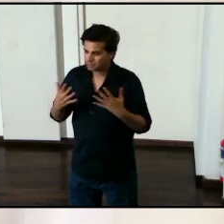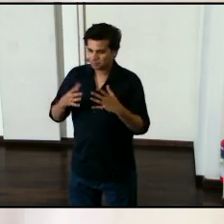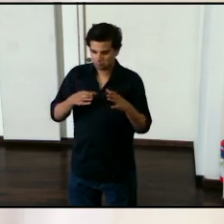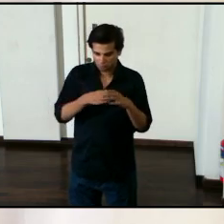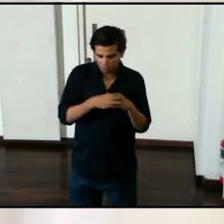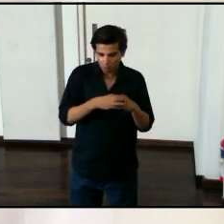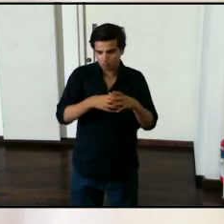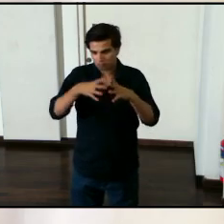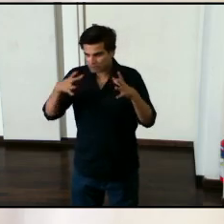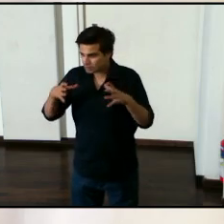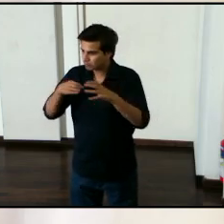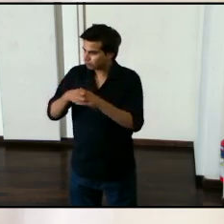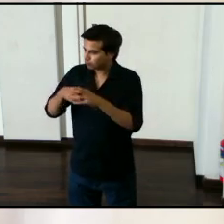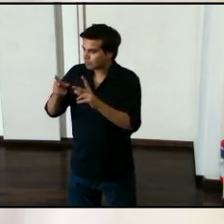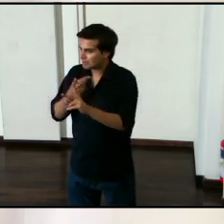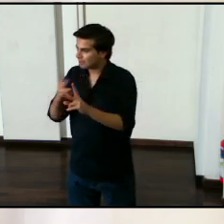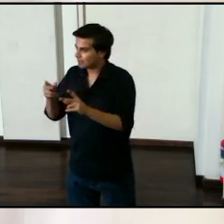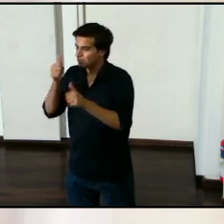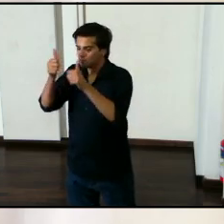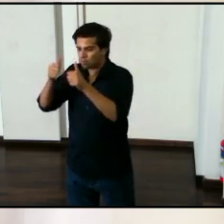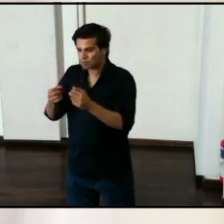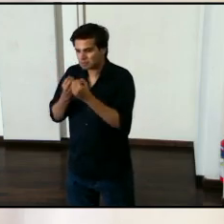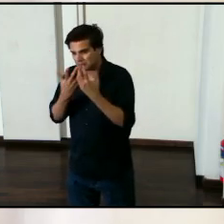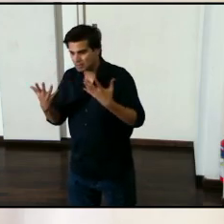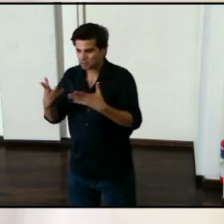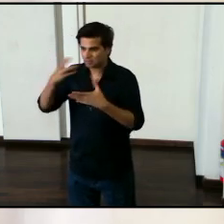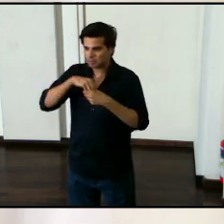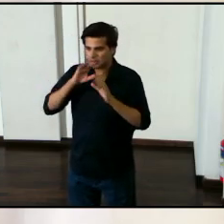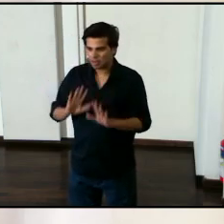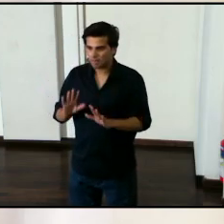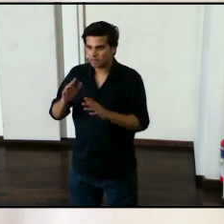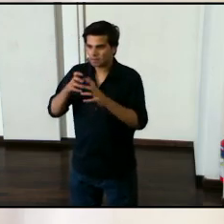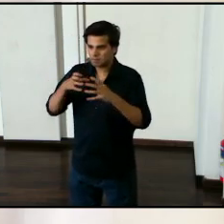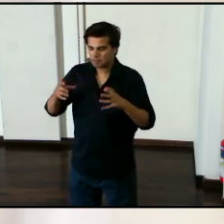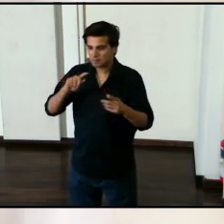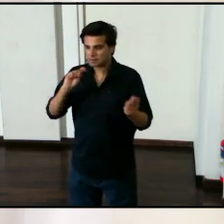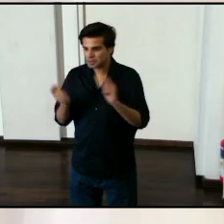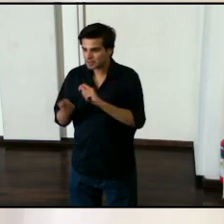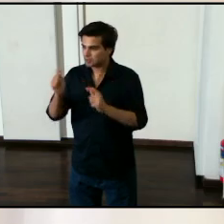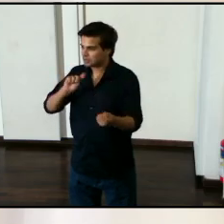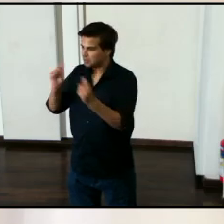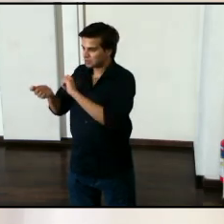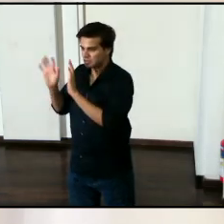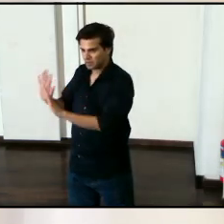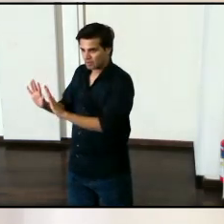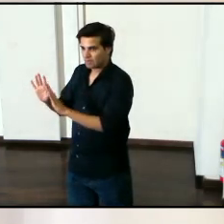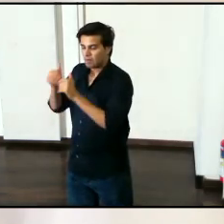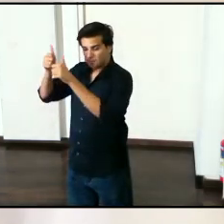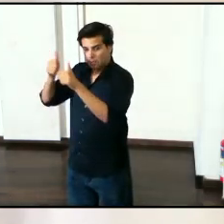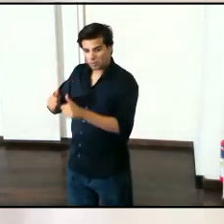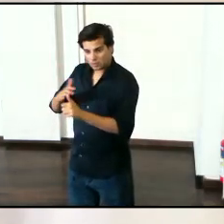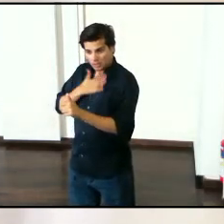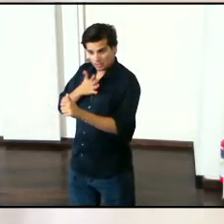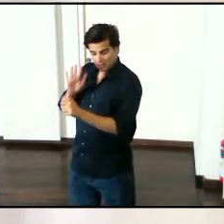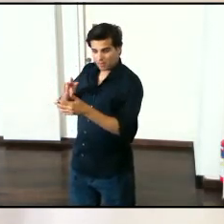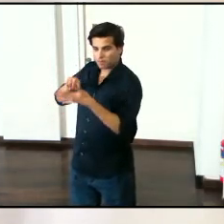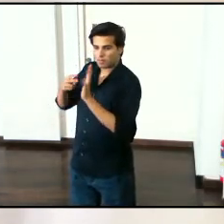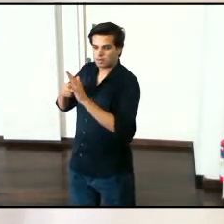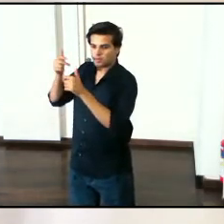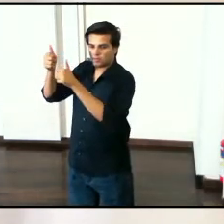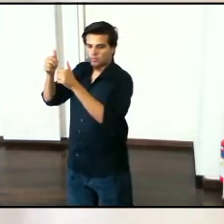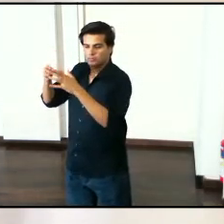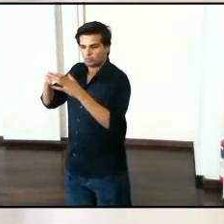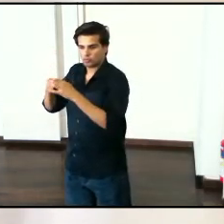groups that have been collected. And the fact that these posters exist means that these groups